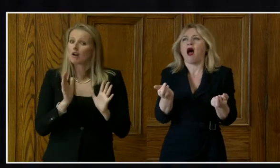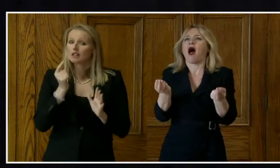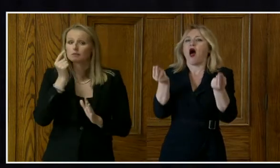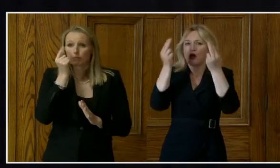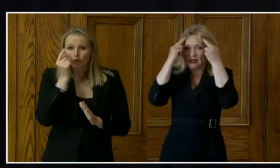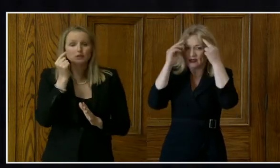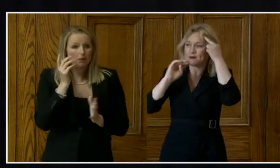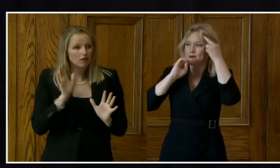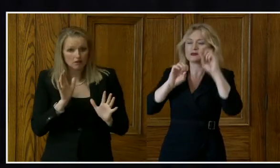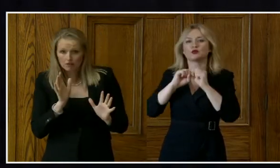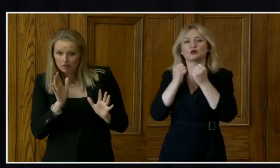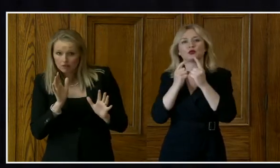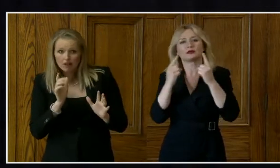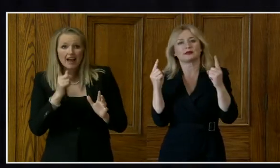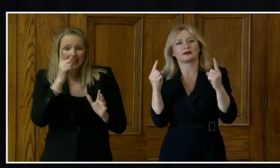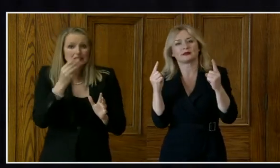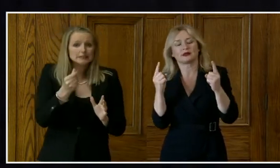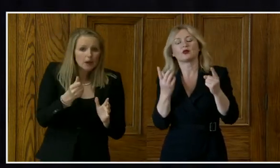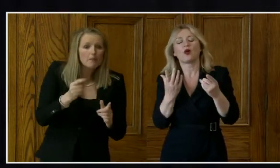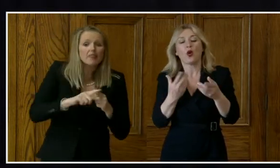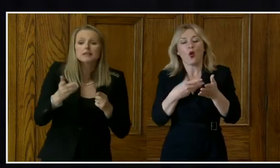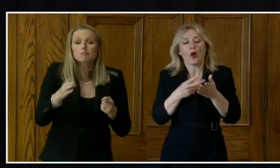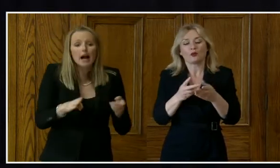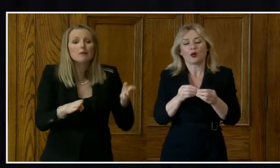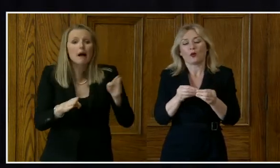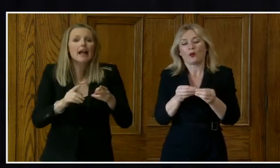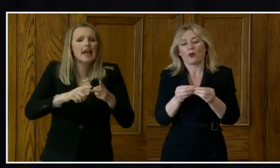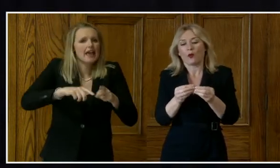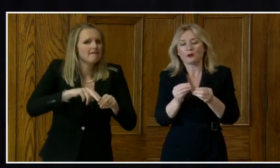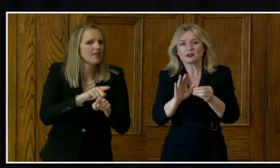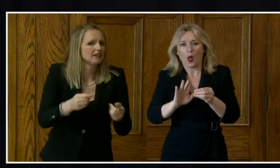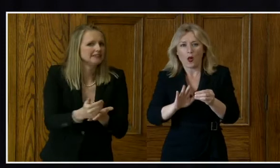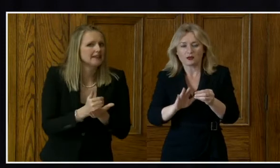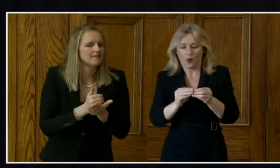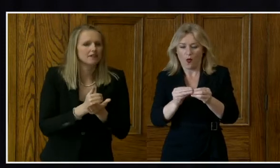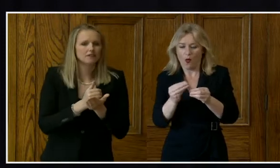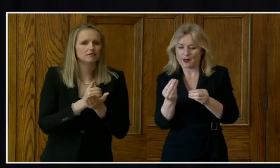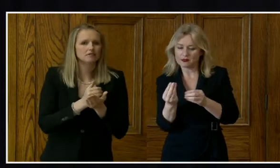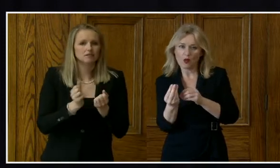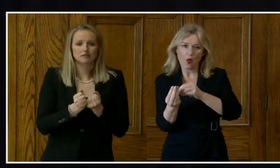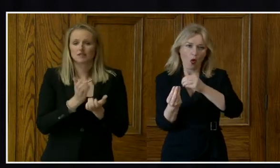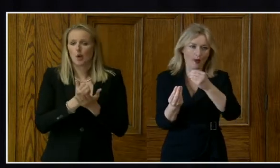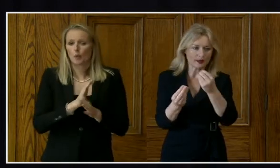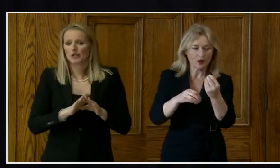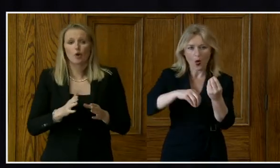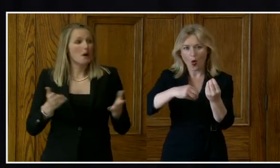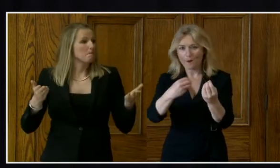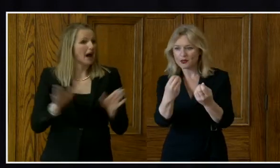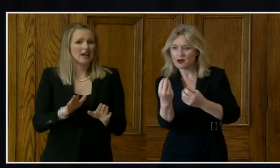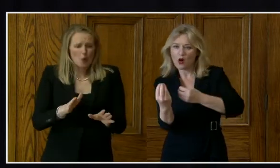us by having a graduated response to it and ensuring that we do not put at risk or in